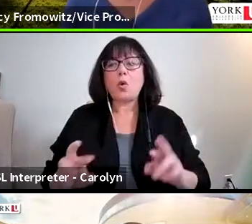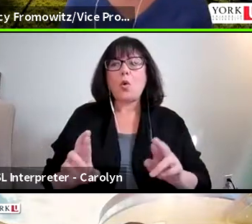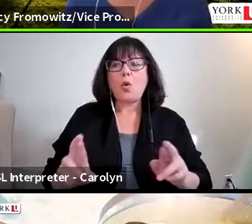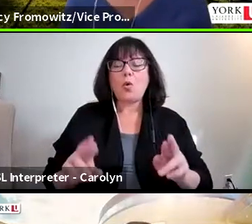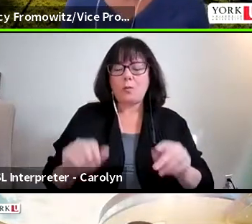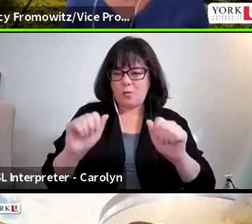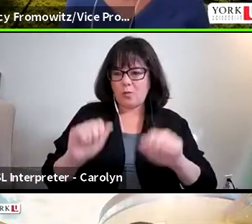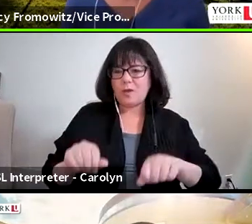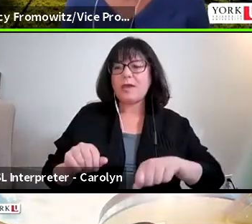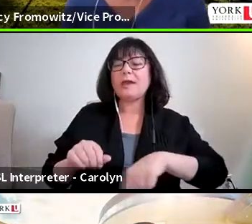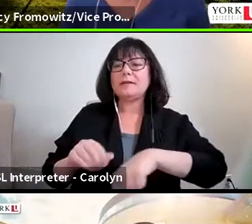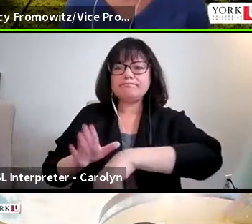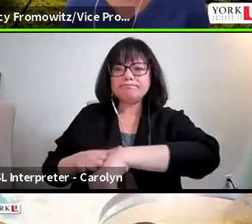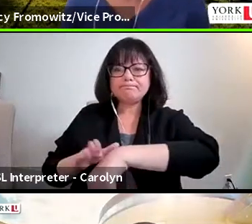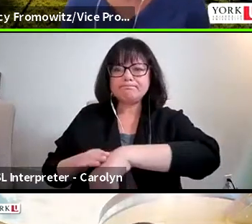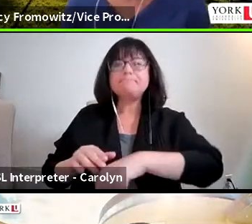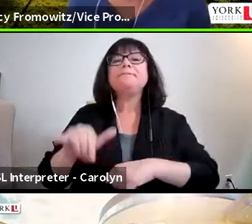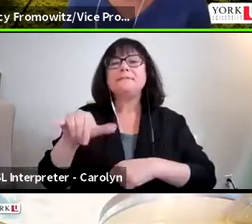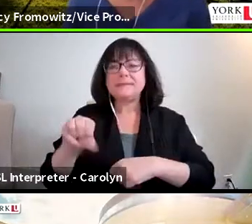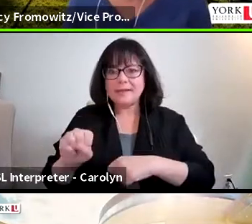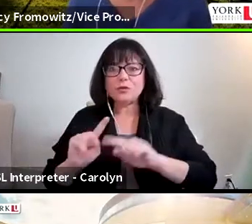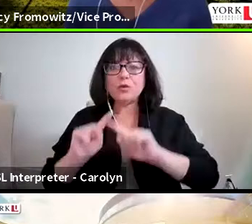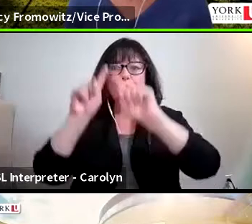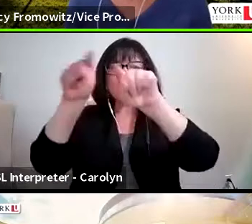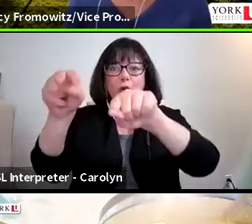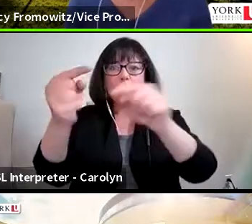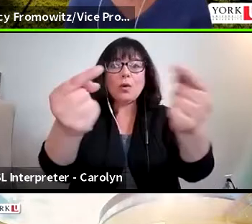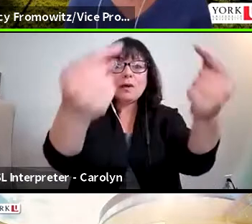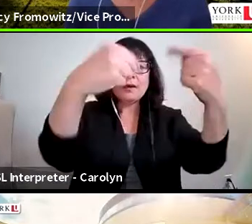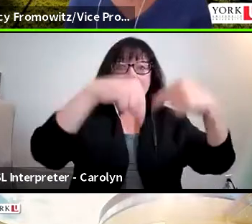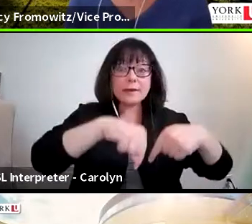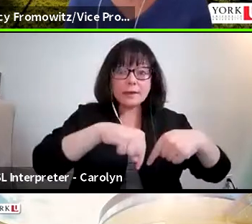whether exchange students might be able to come to Canada.